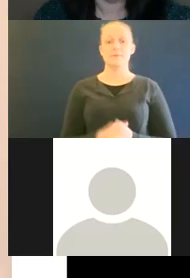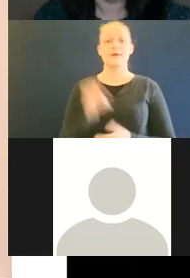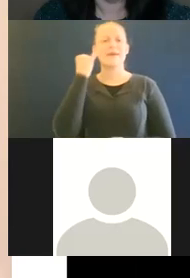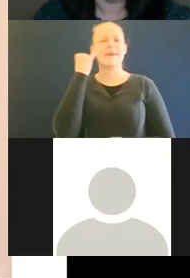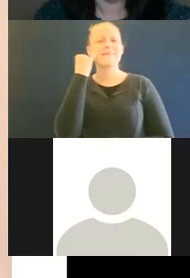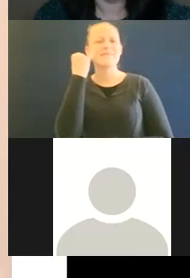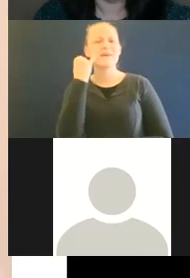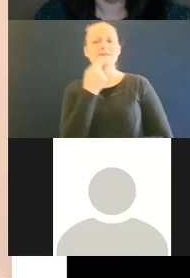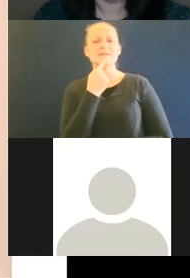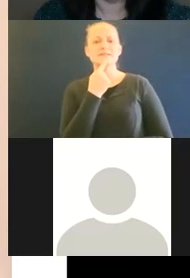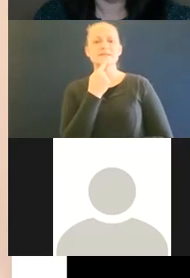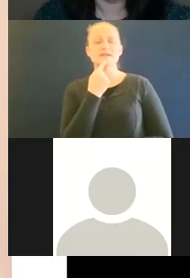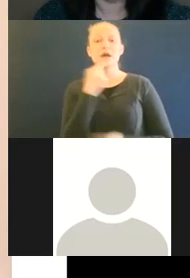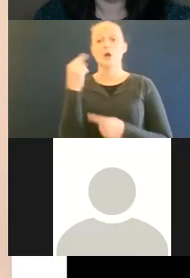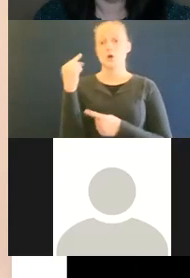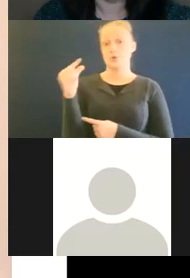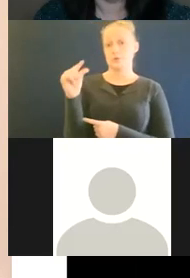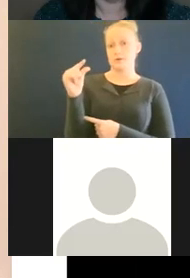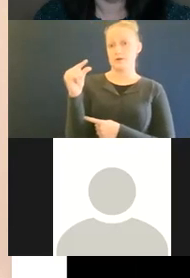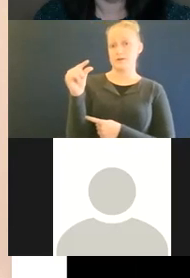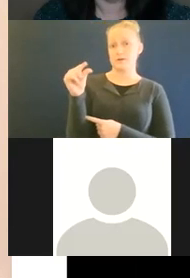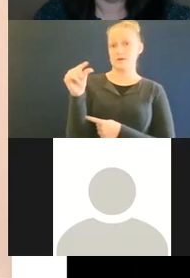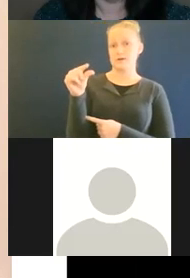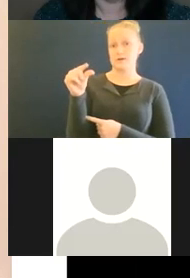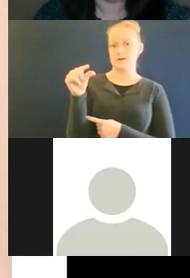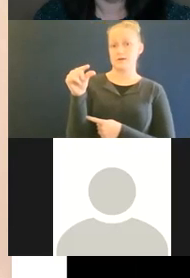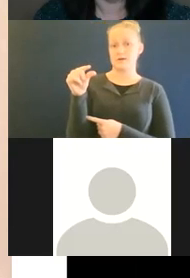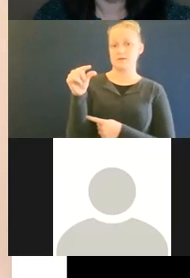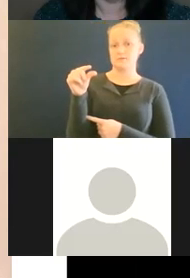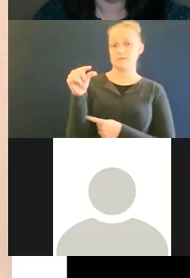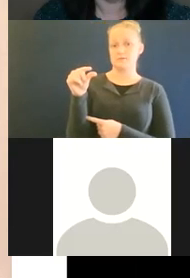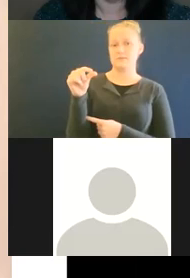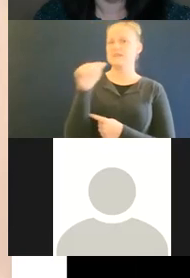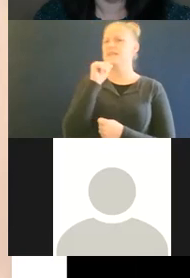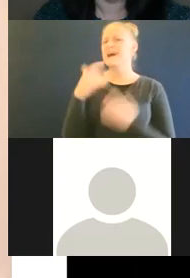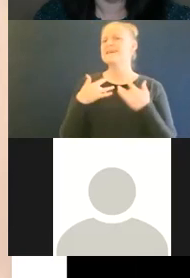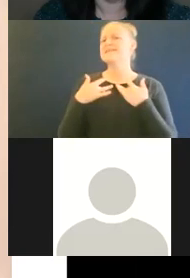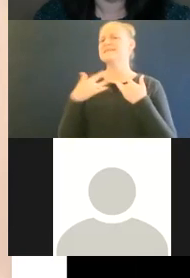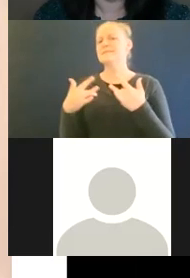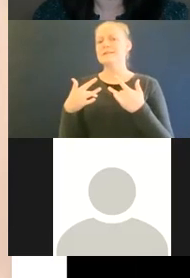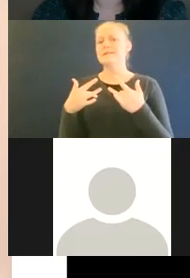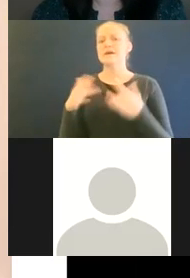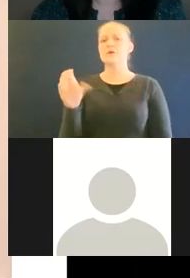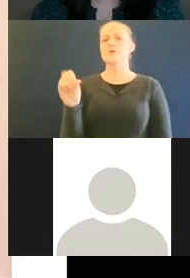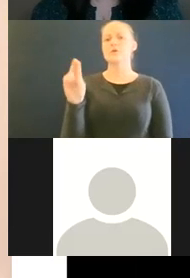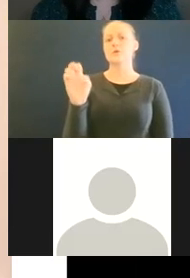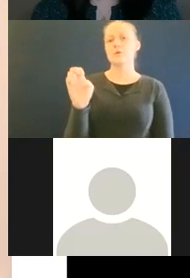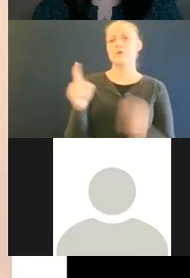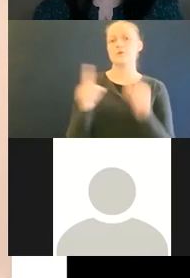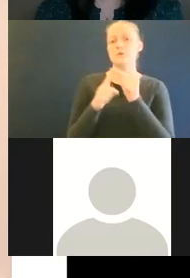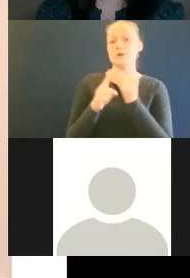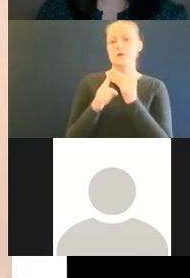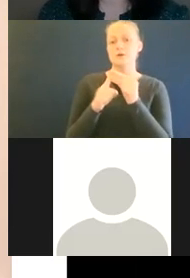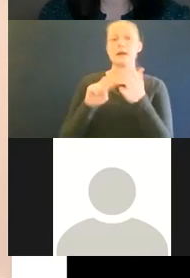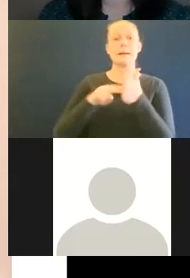word green, which is not necessarily a core word, that could mean I'm